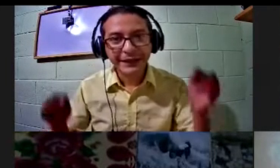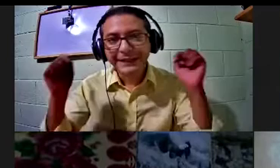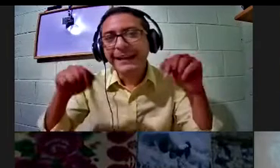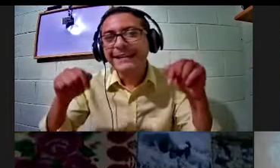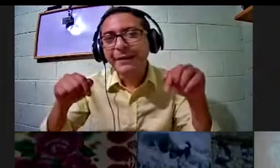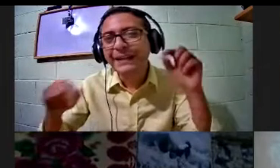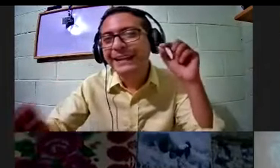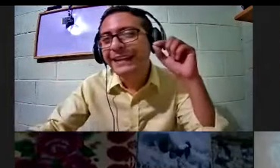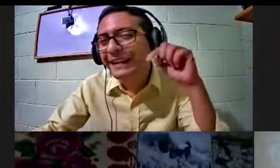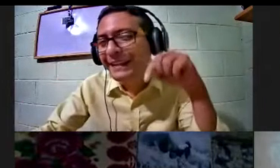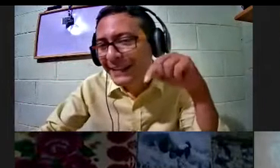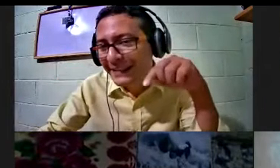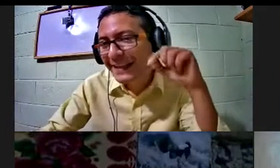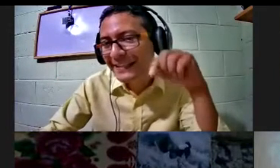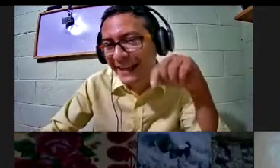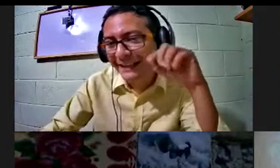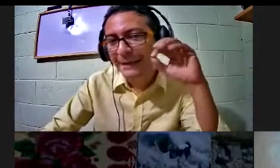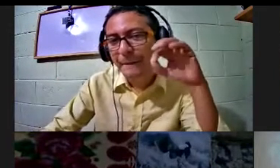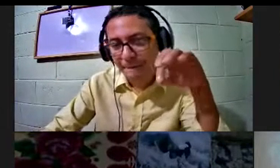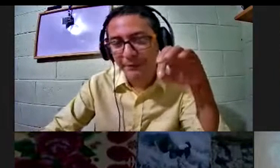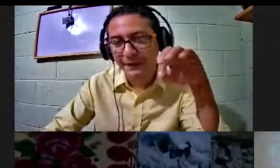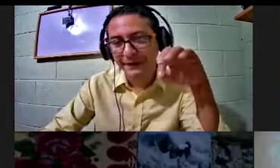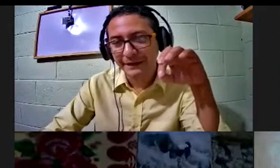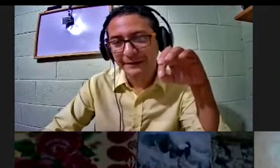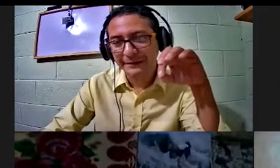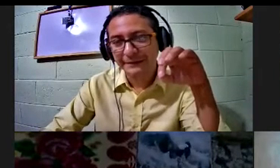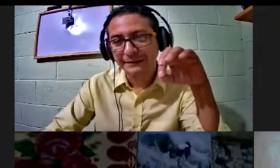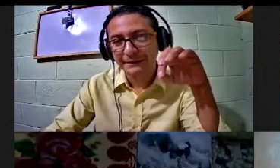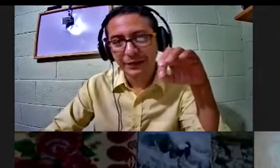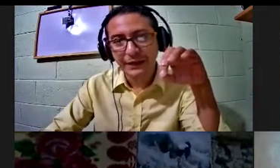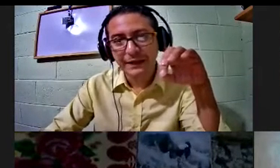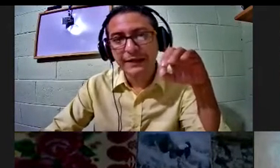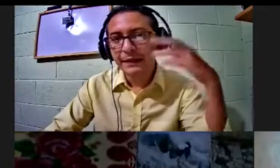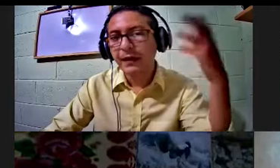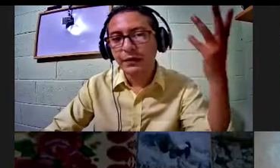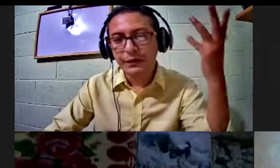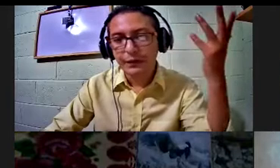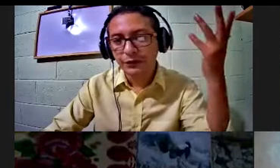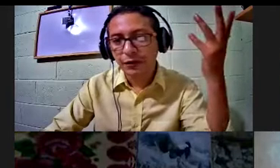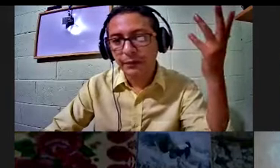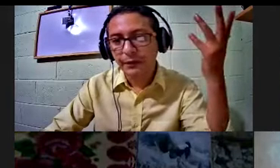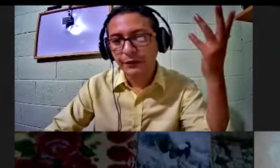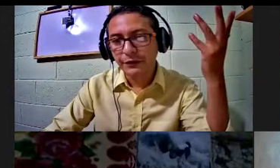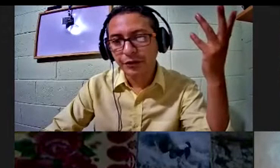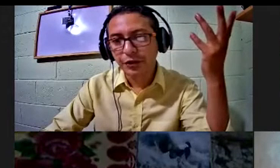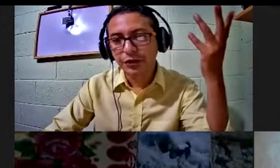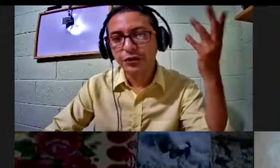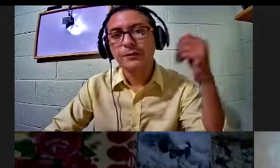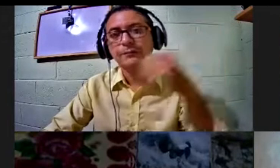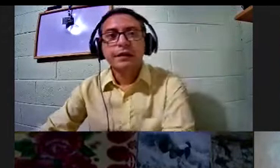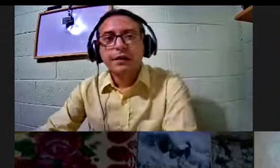see, that is happening in this exact moment. Okay, now let's talk about the